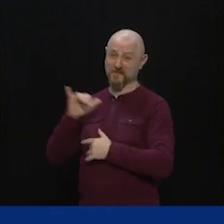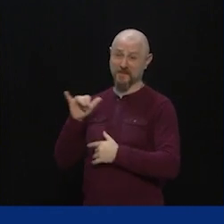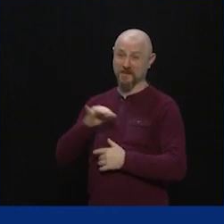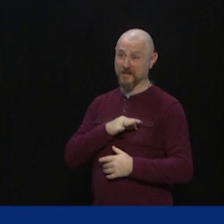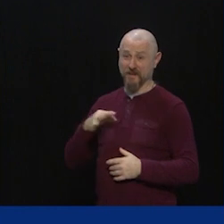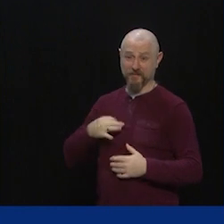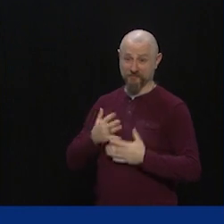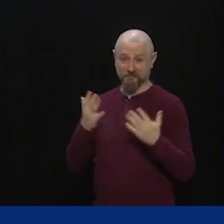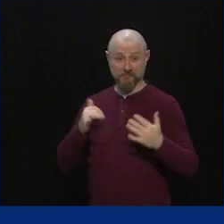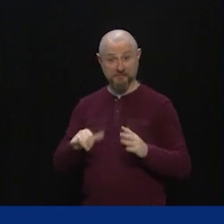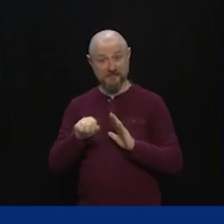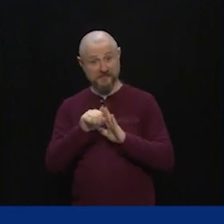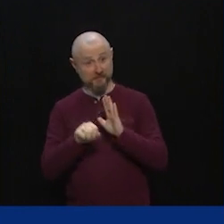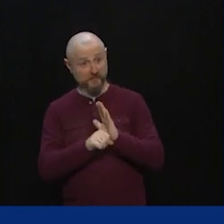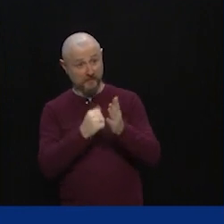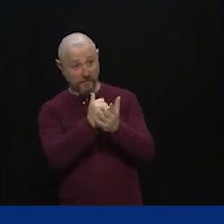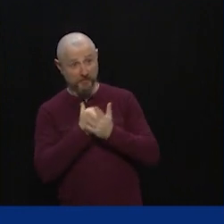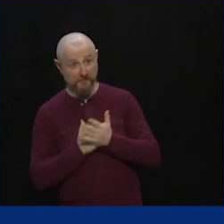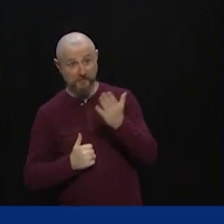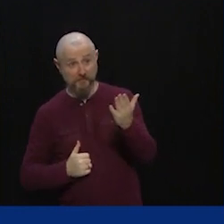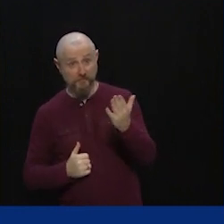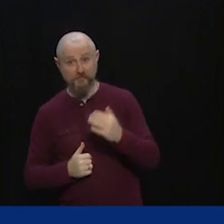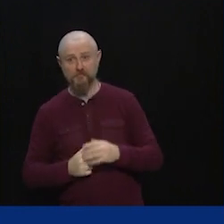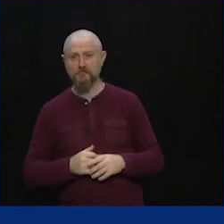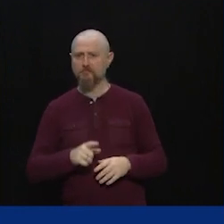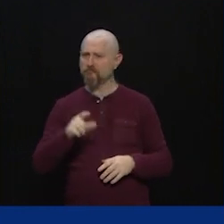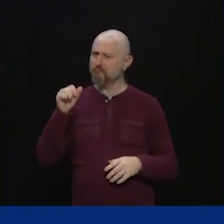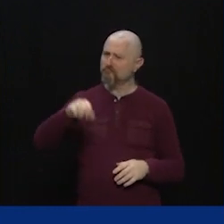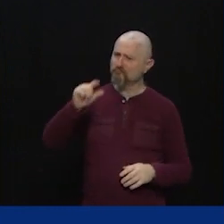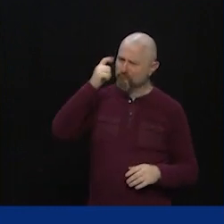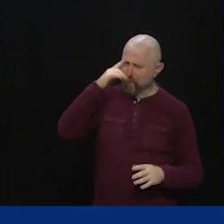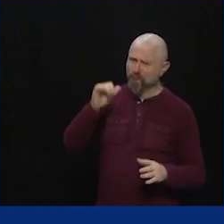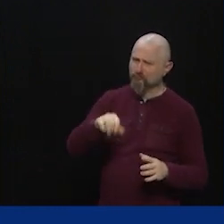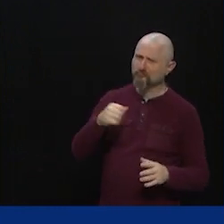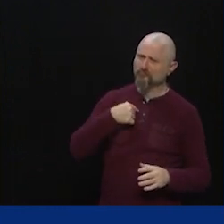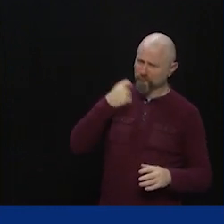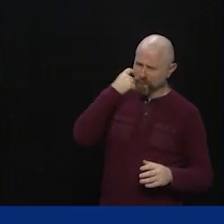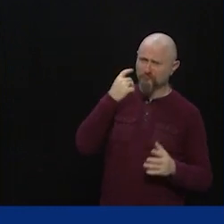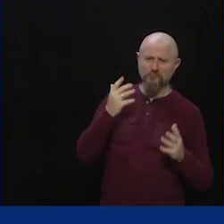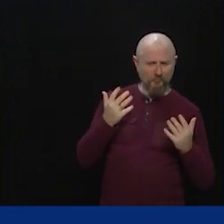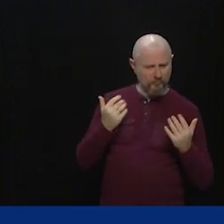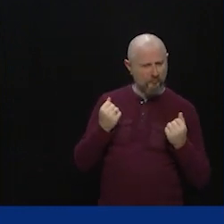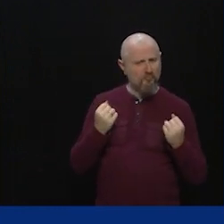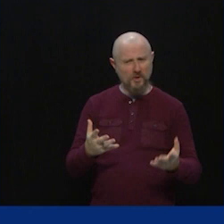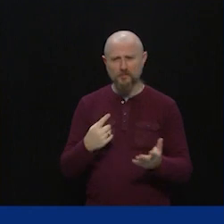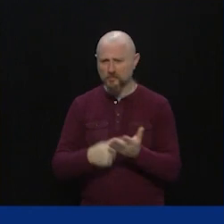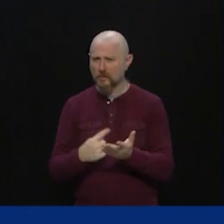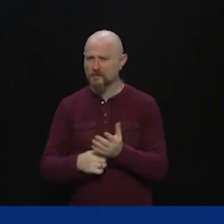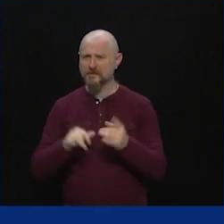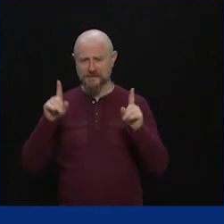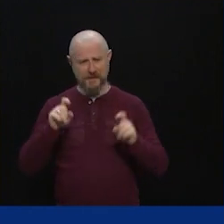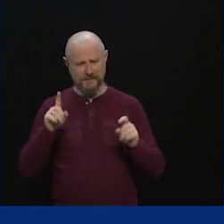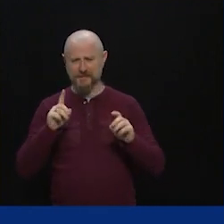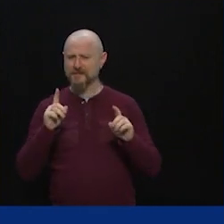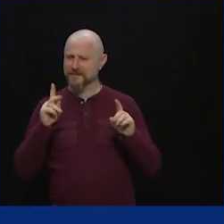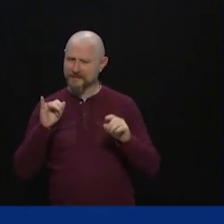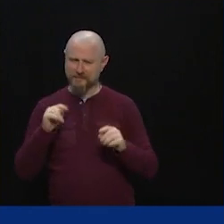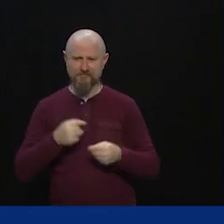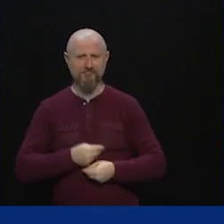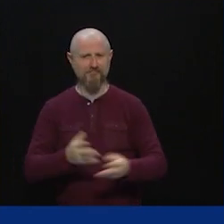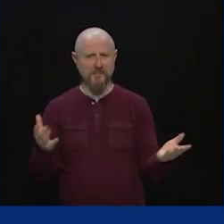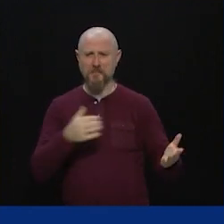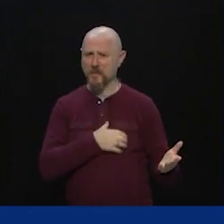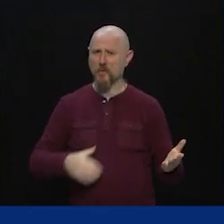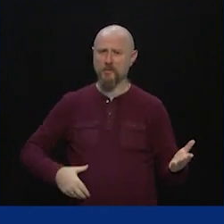to help? Yes, yeah, we just talked about how many new test kits we deployed to the mayor, and those are going to continue to be